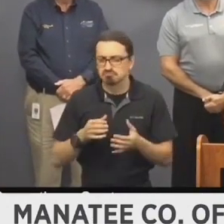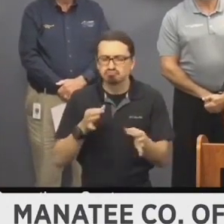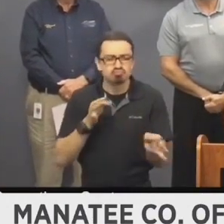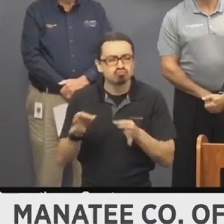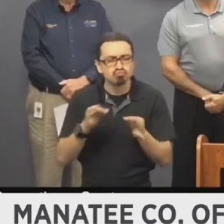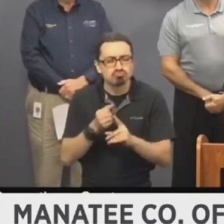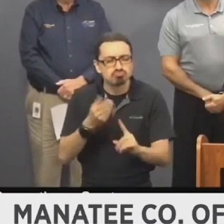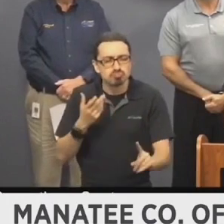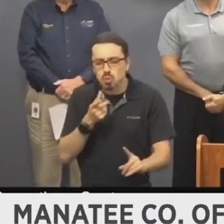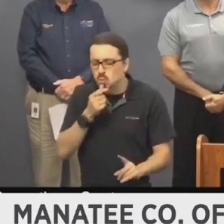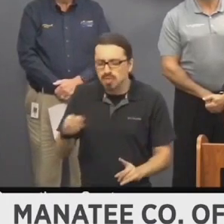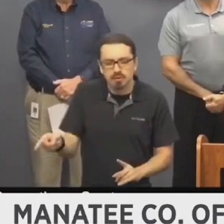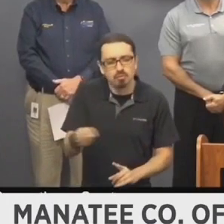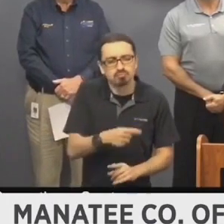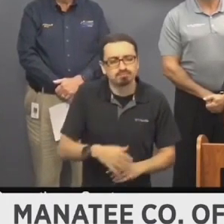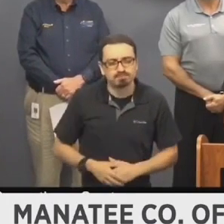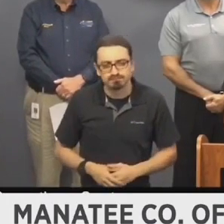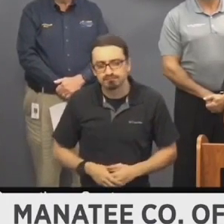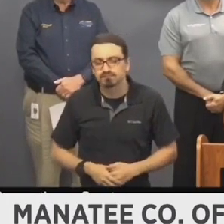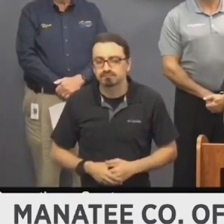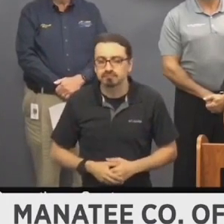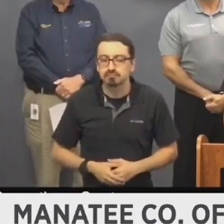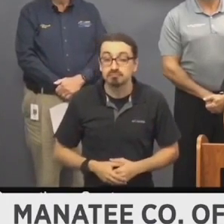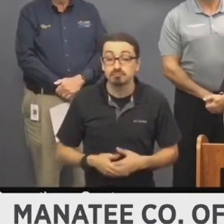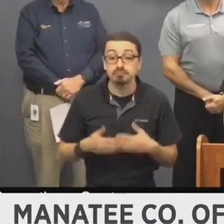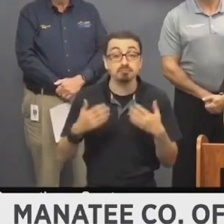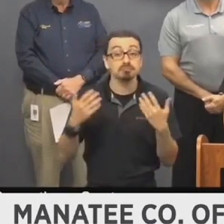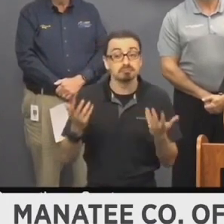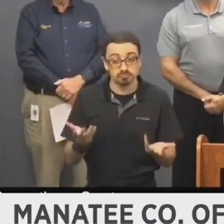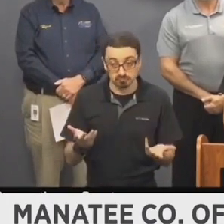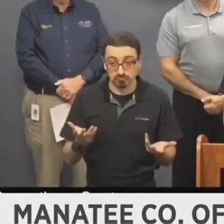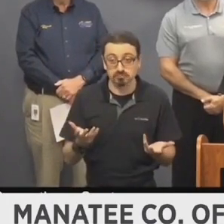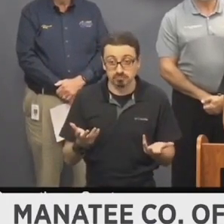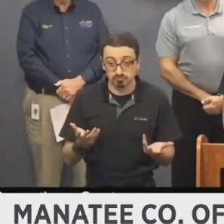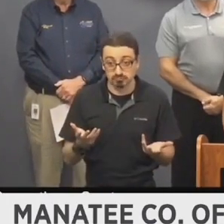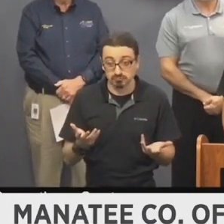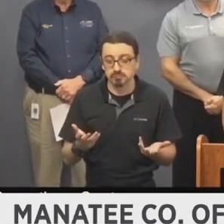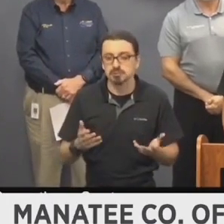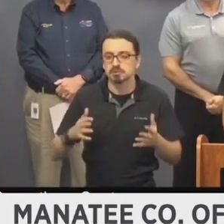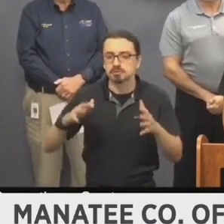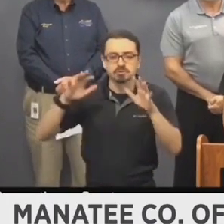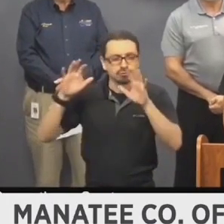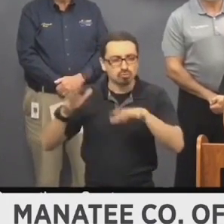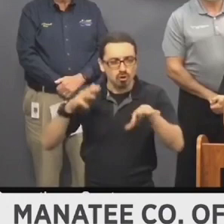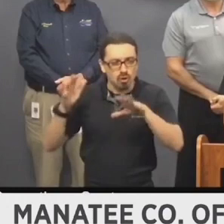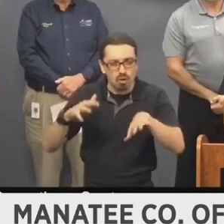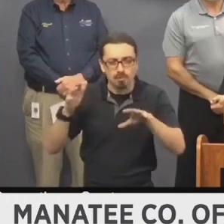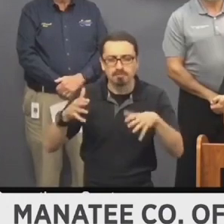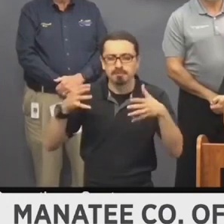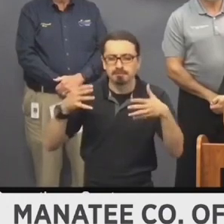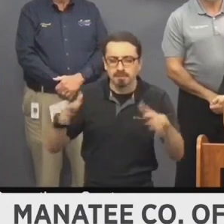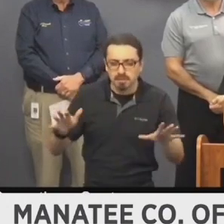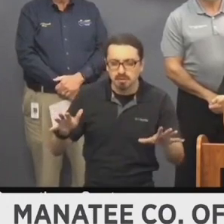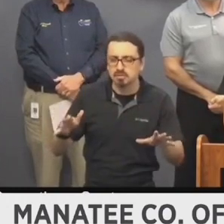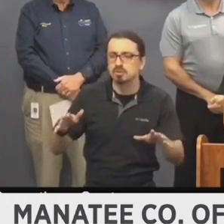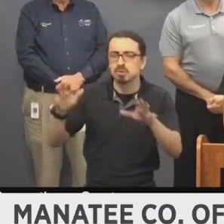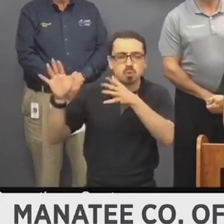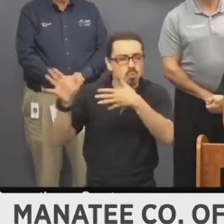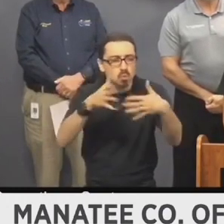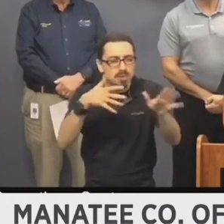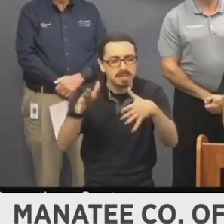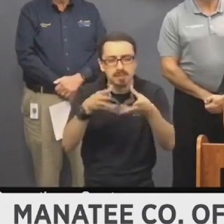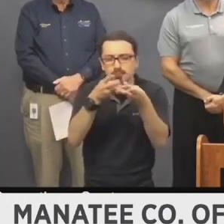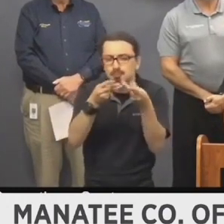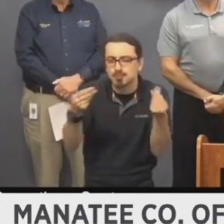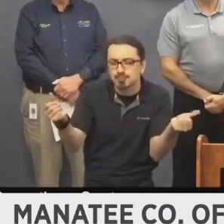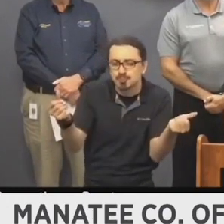me. Once the storm passes, the wind dies down, and it's light out, those teams are responsible to go in and make sure that the roads are clear. So if there are